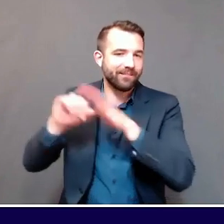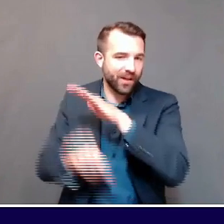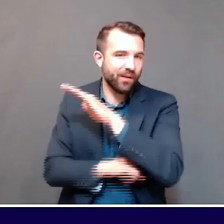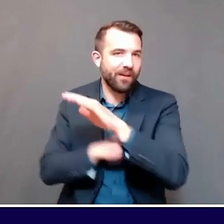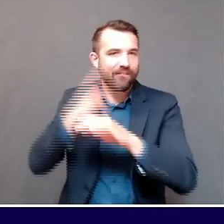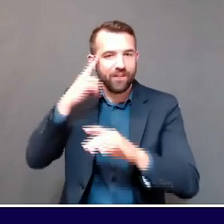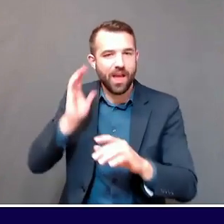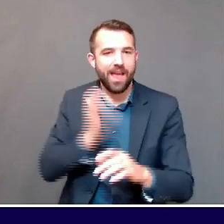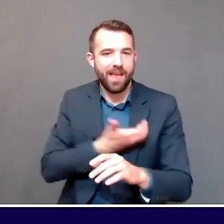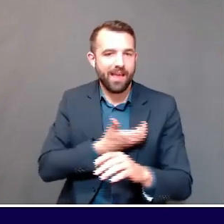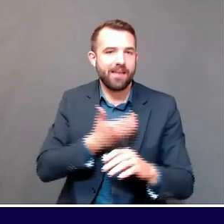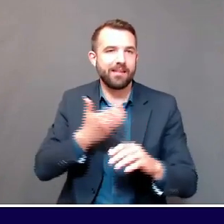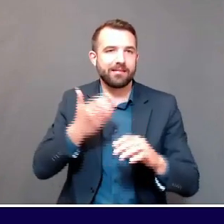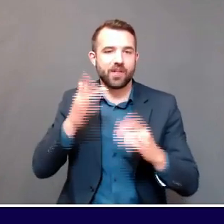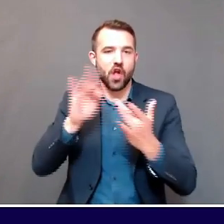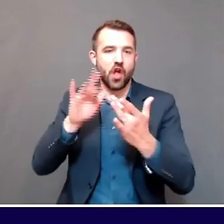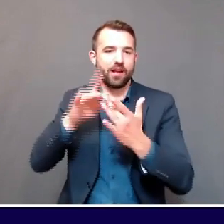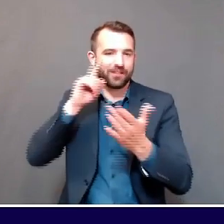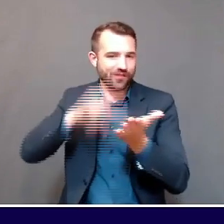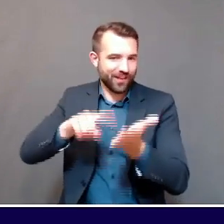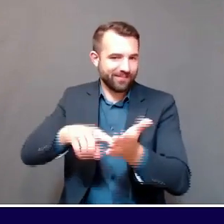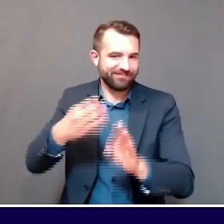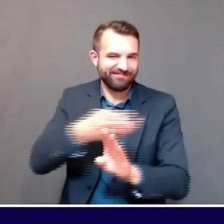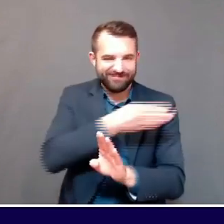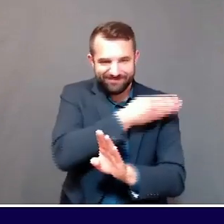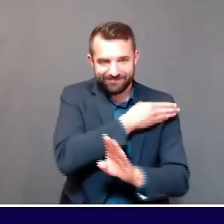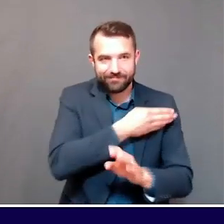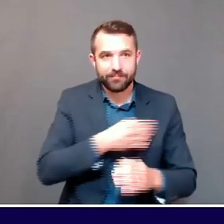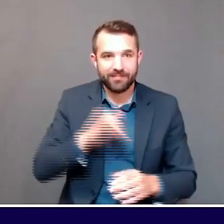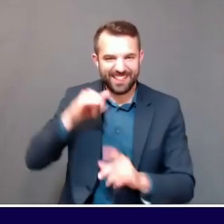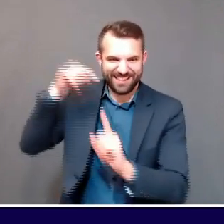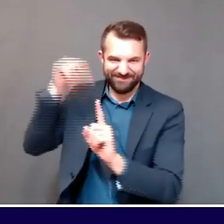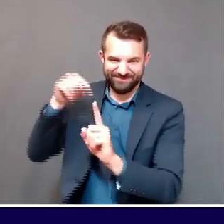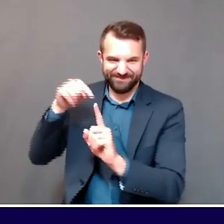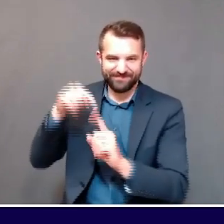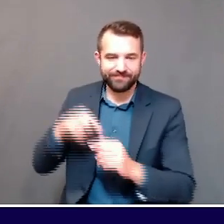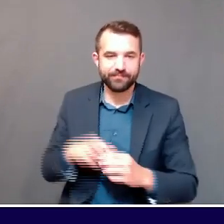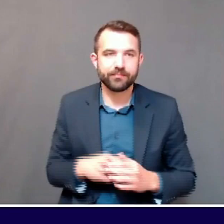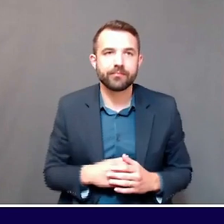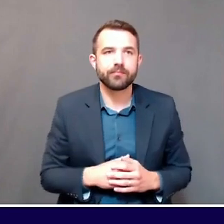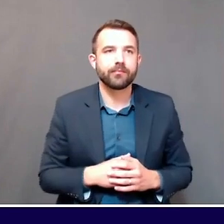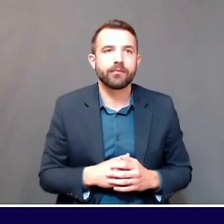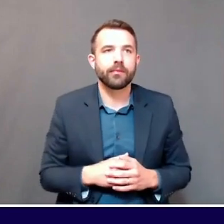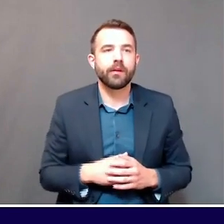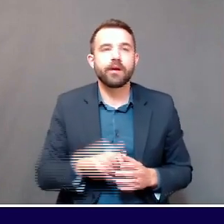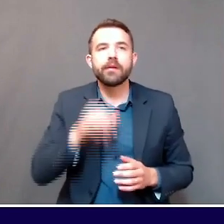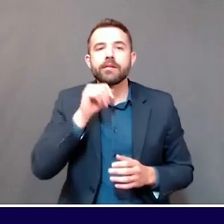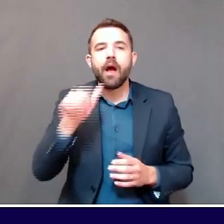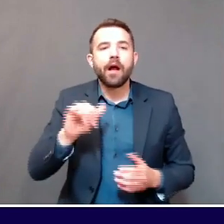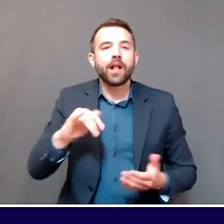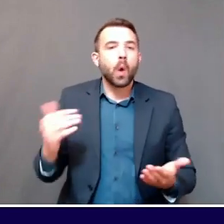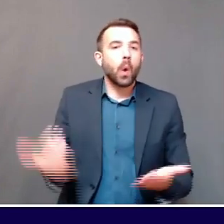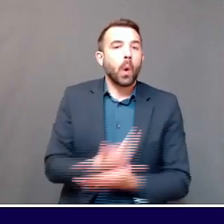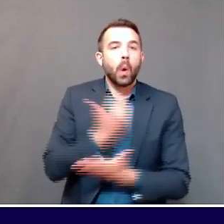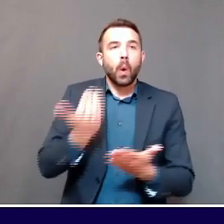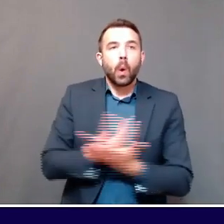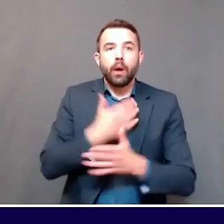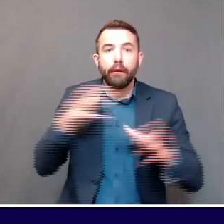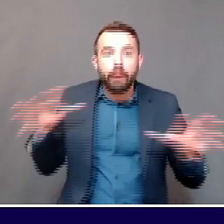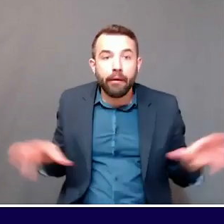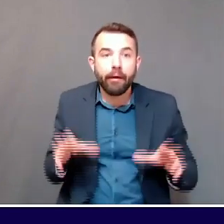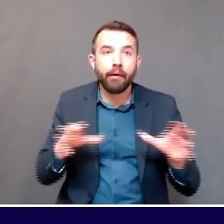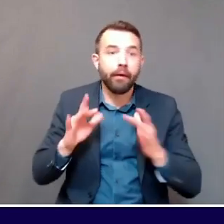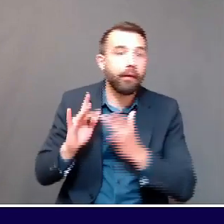say. But it is not a new initiative as much as it is the informatics component that helps